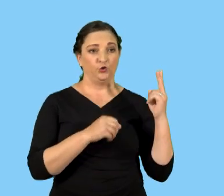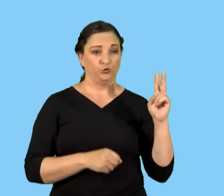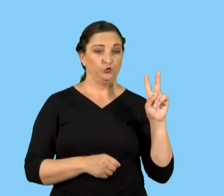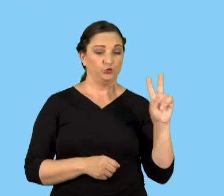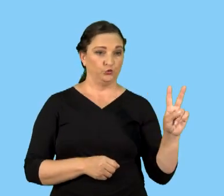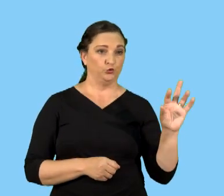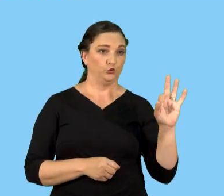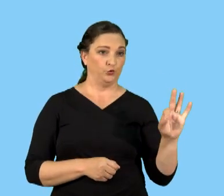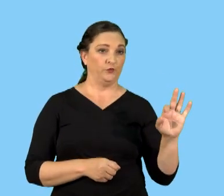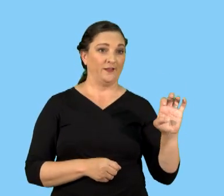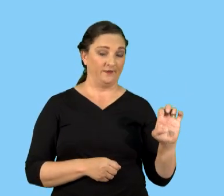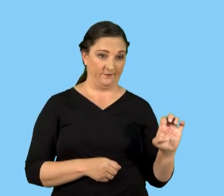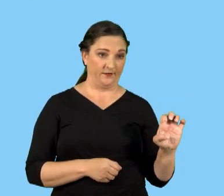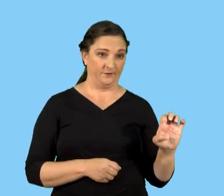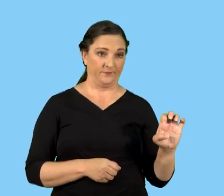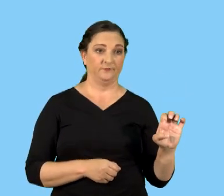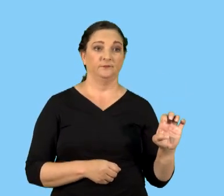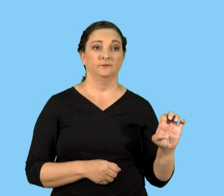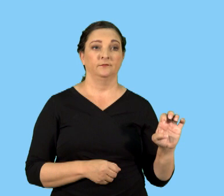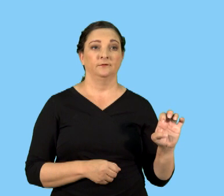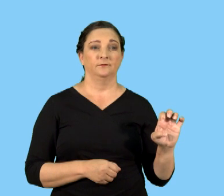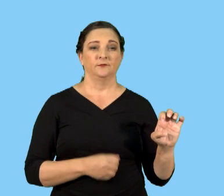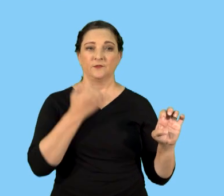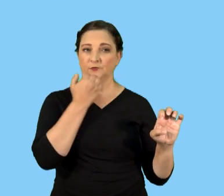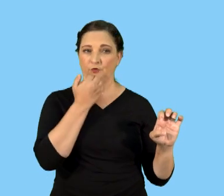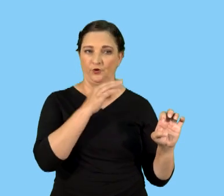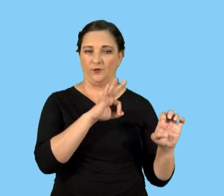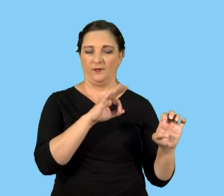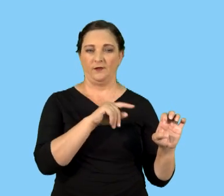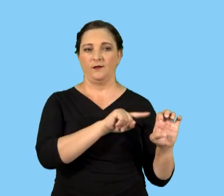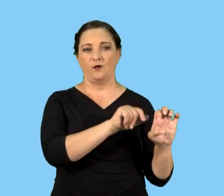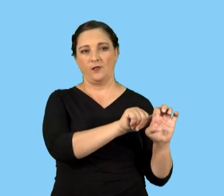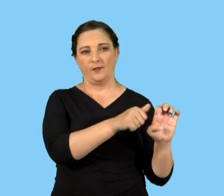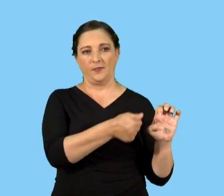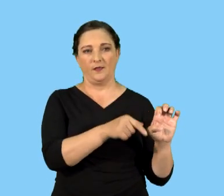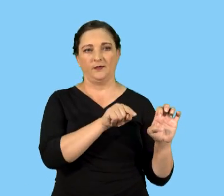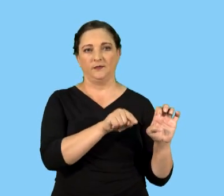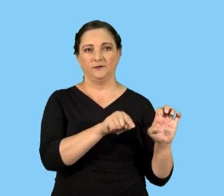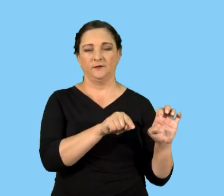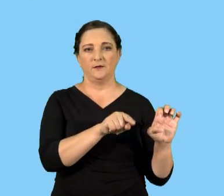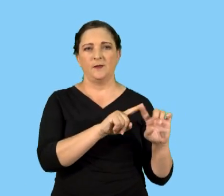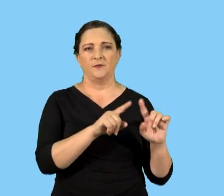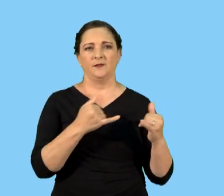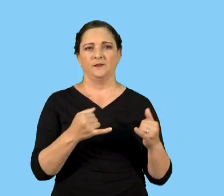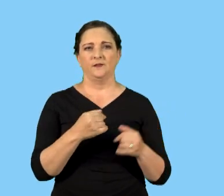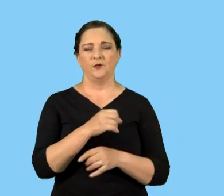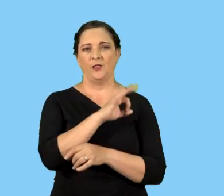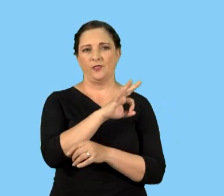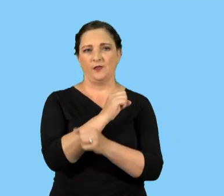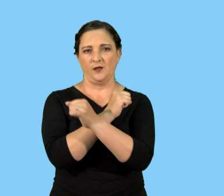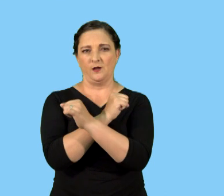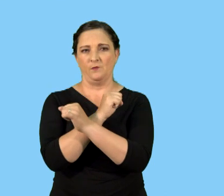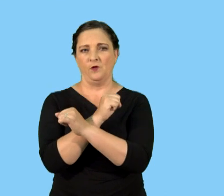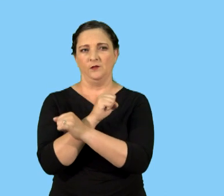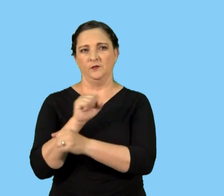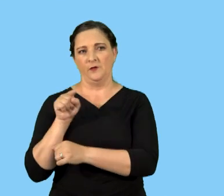Fe, and then I have 3. Oh, sorry, I don't have 3. There's 3 of them here. And then remember, 3